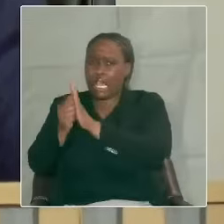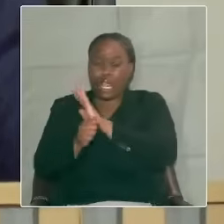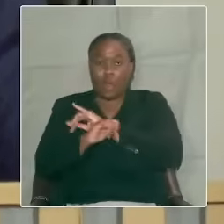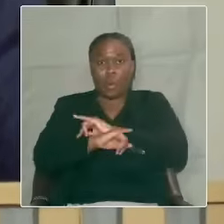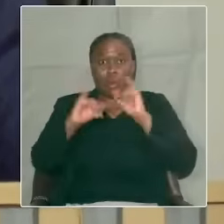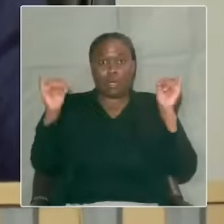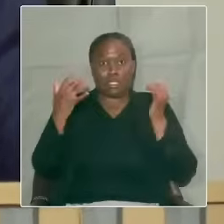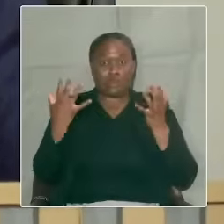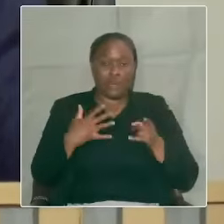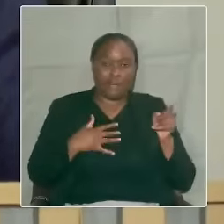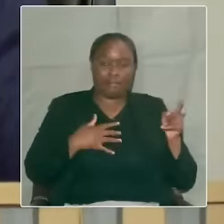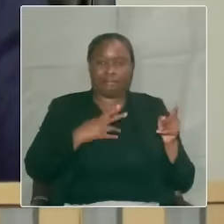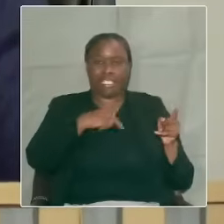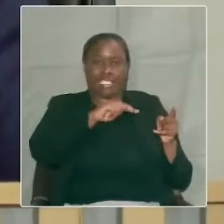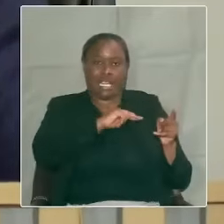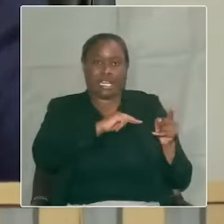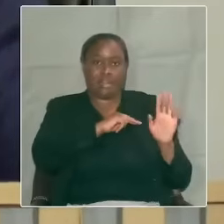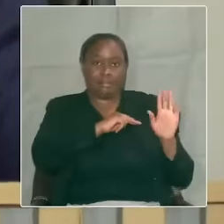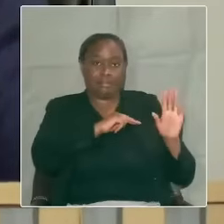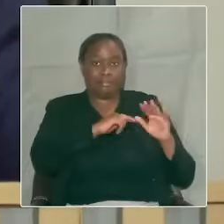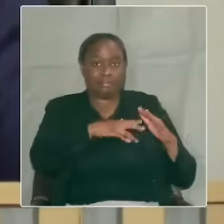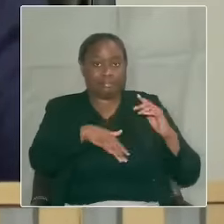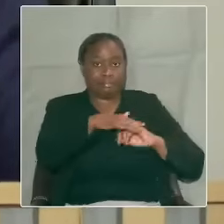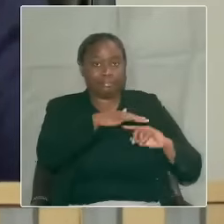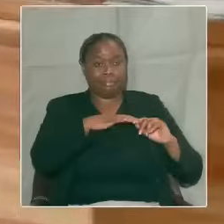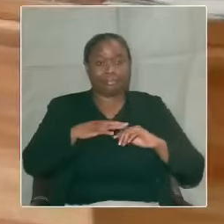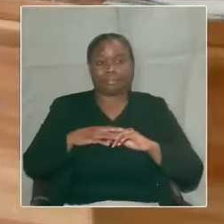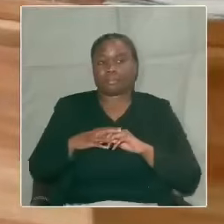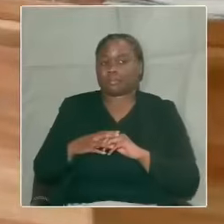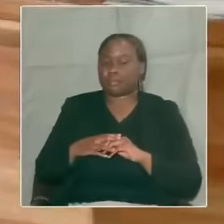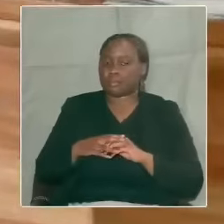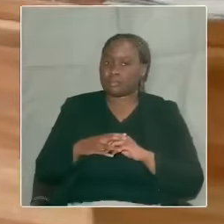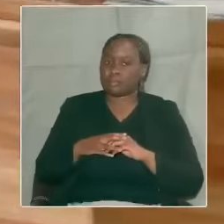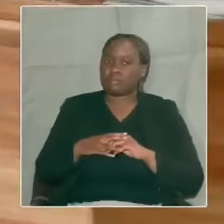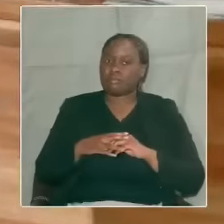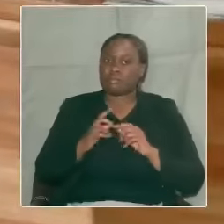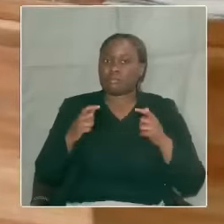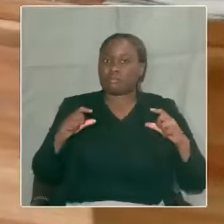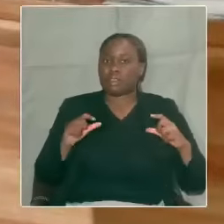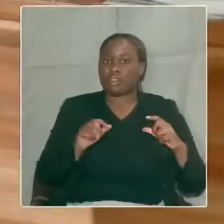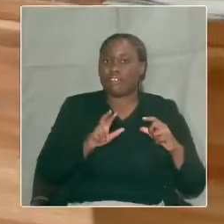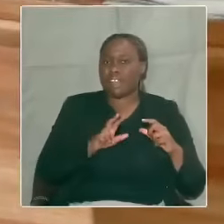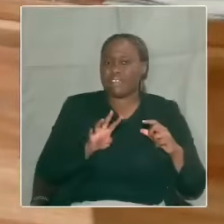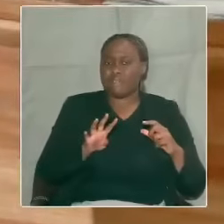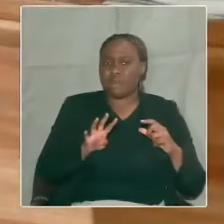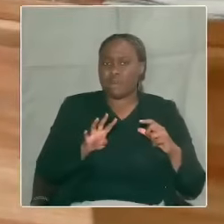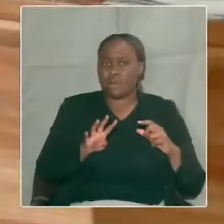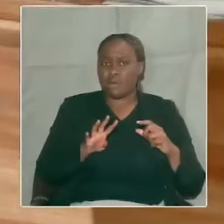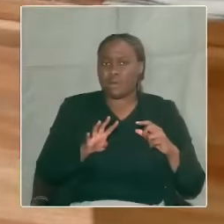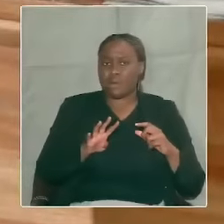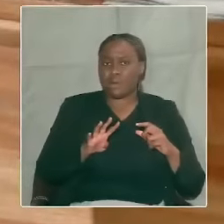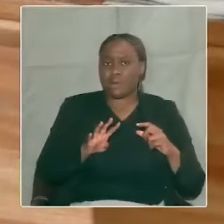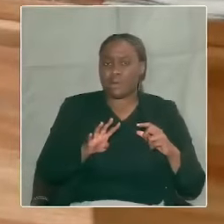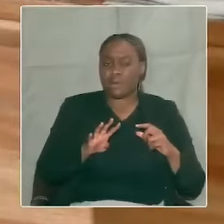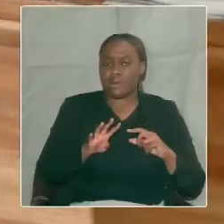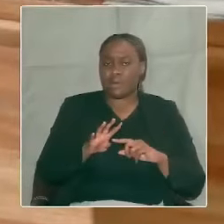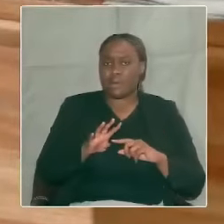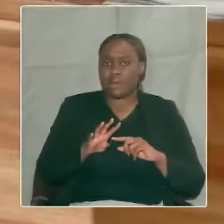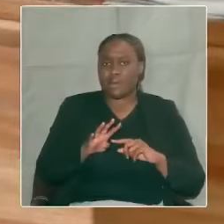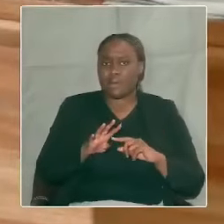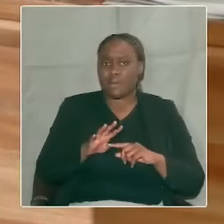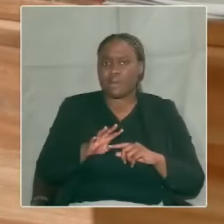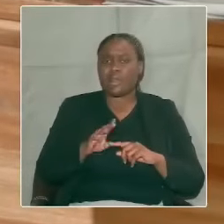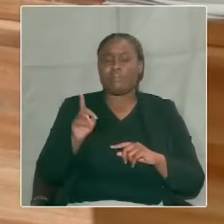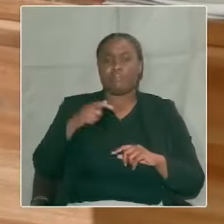in KwaZulu-Natal. Okay. And then in paragraph 84, you deal with an invitation from